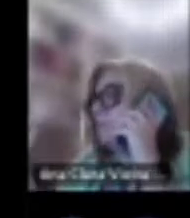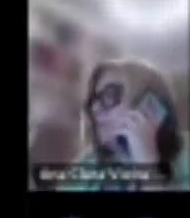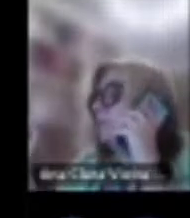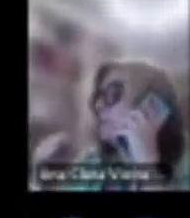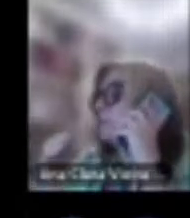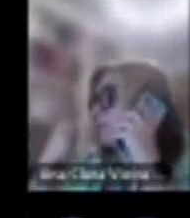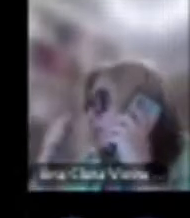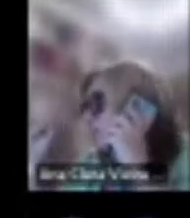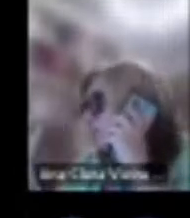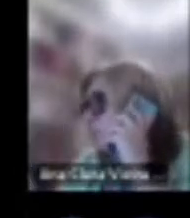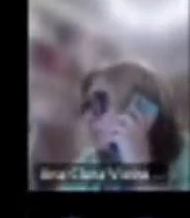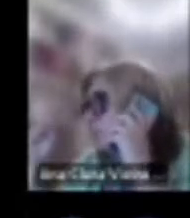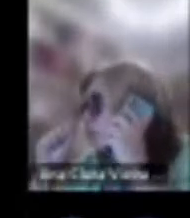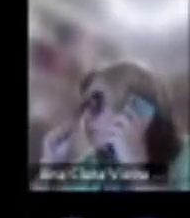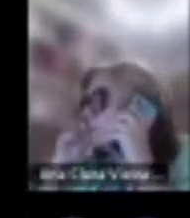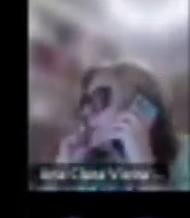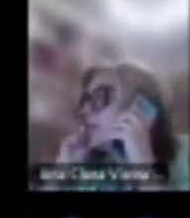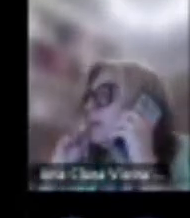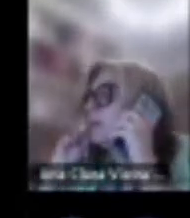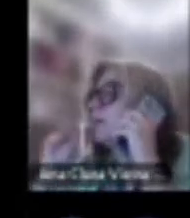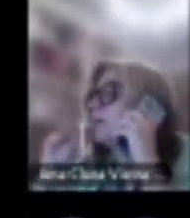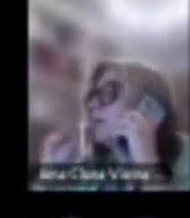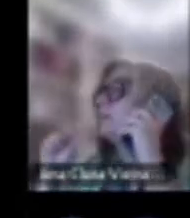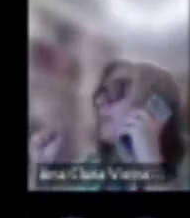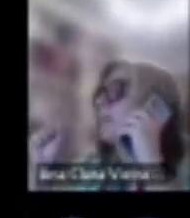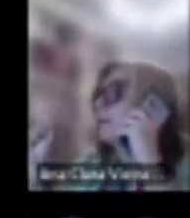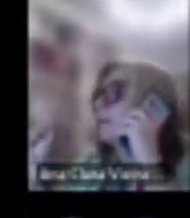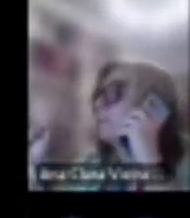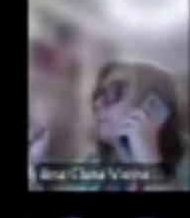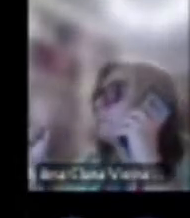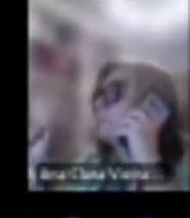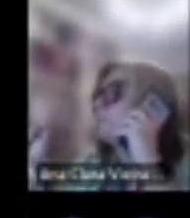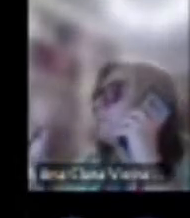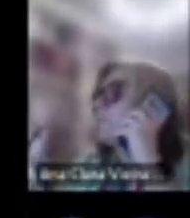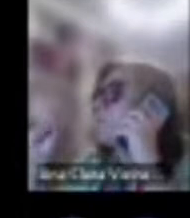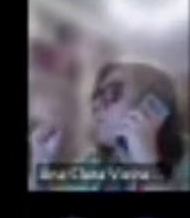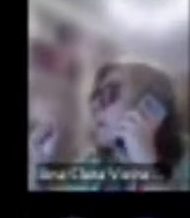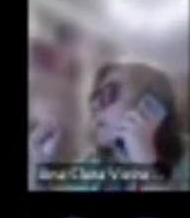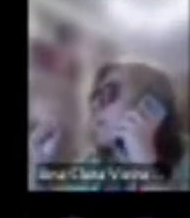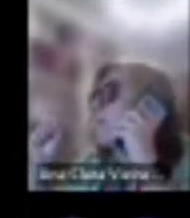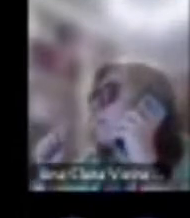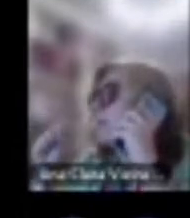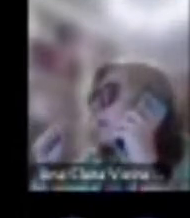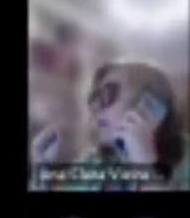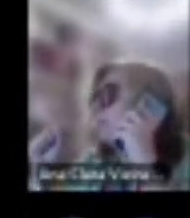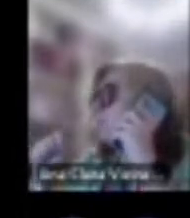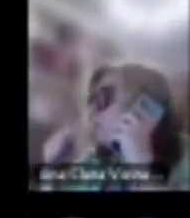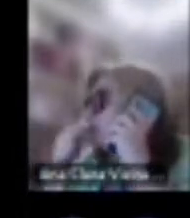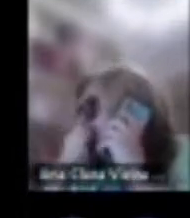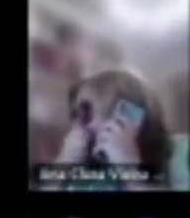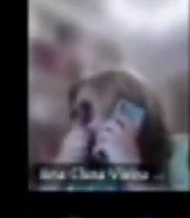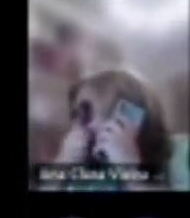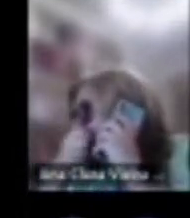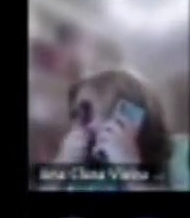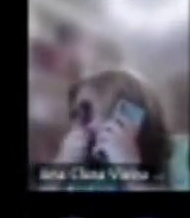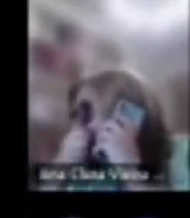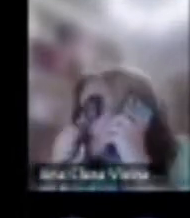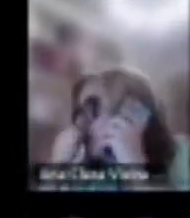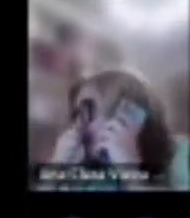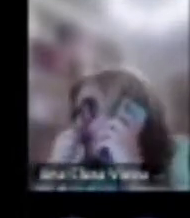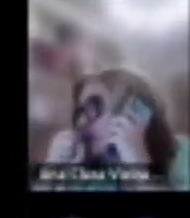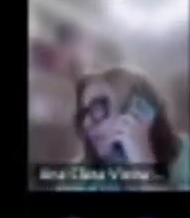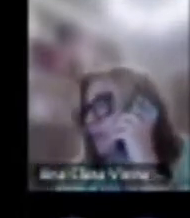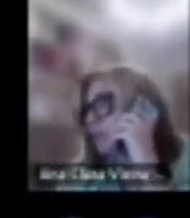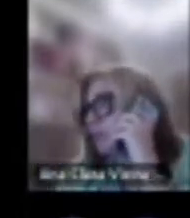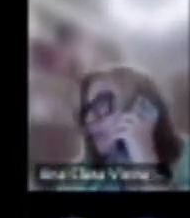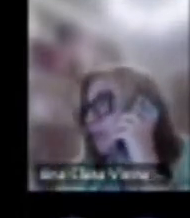real experience. So let me just read some of these out. Am I in a positive culture? Am I being